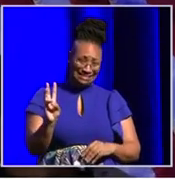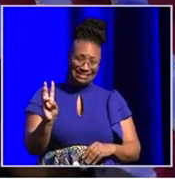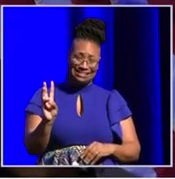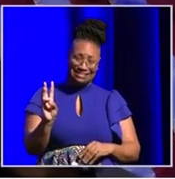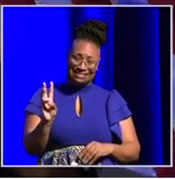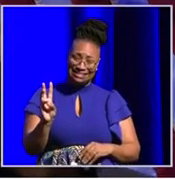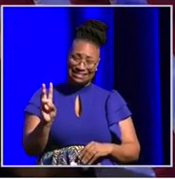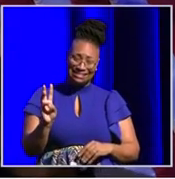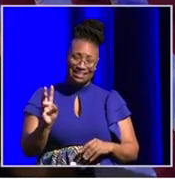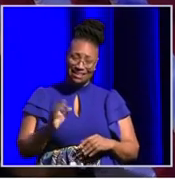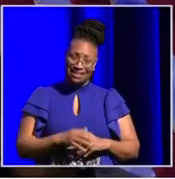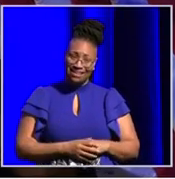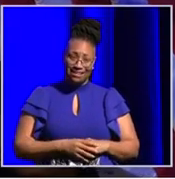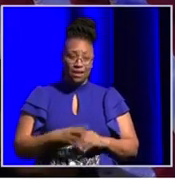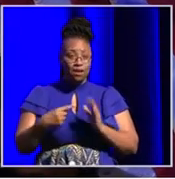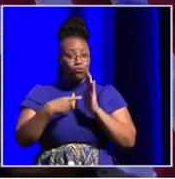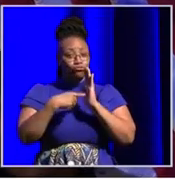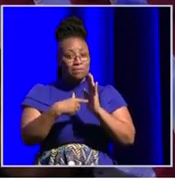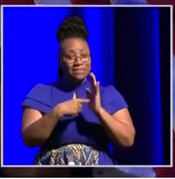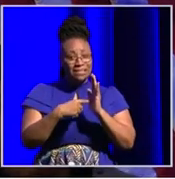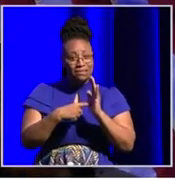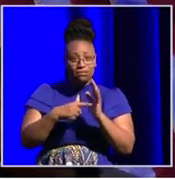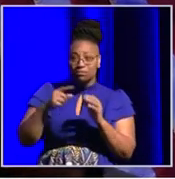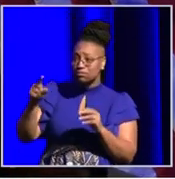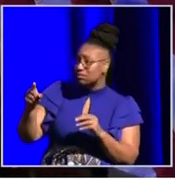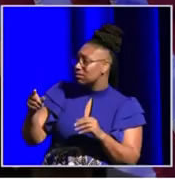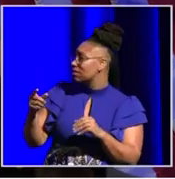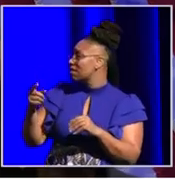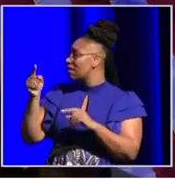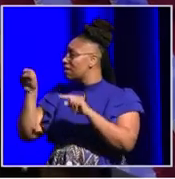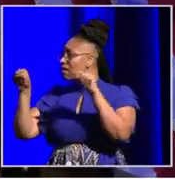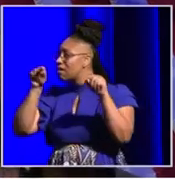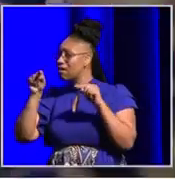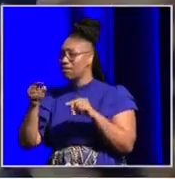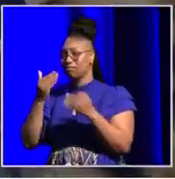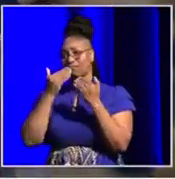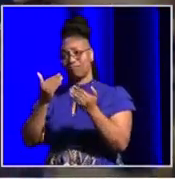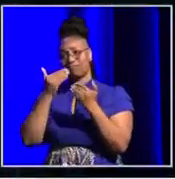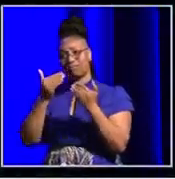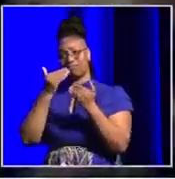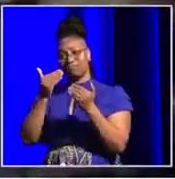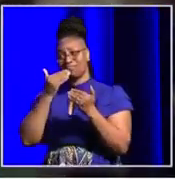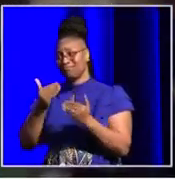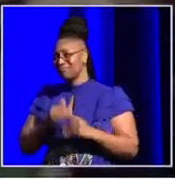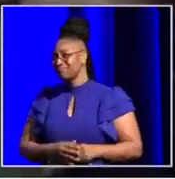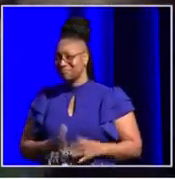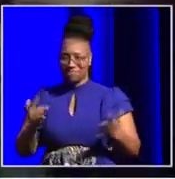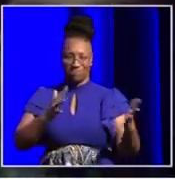bold ideas you expect of us. So let's all get back to work. Thank you very much.